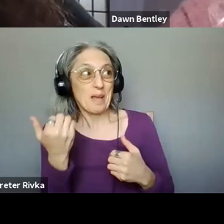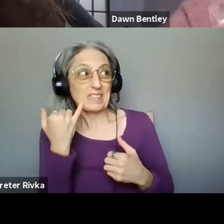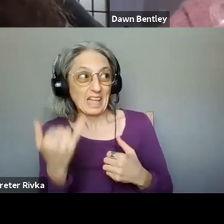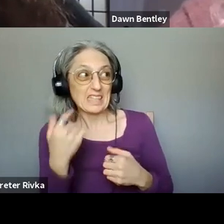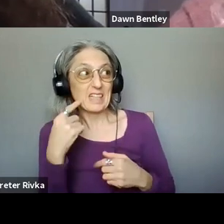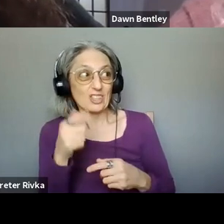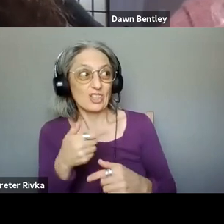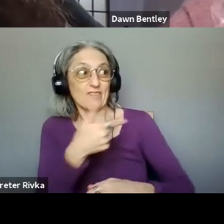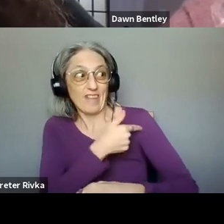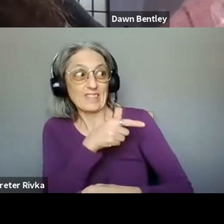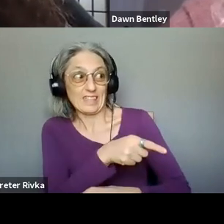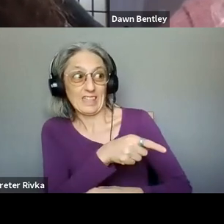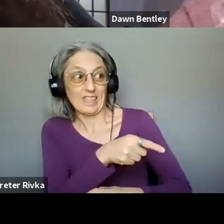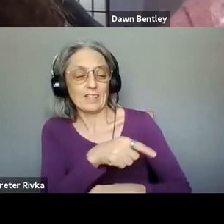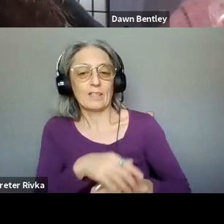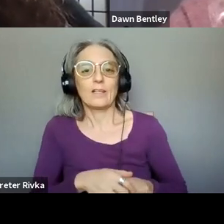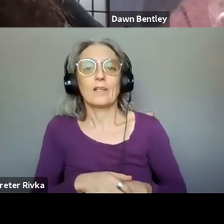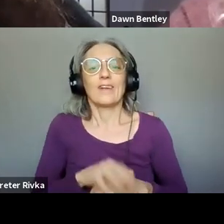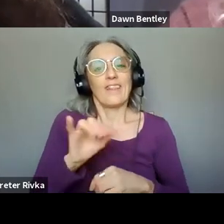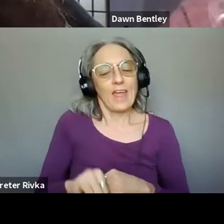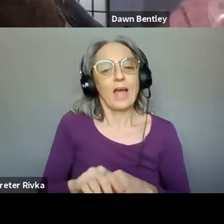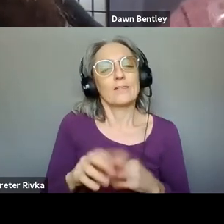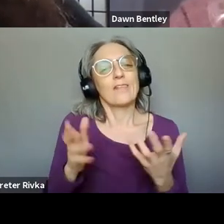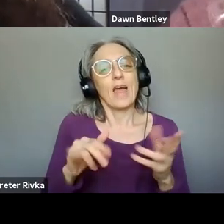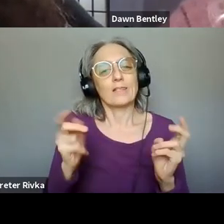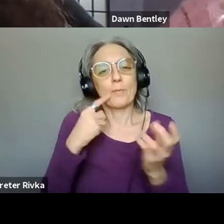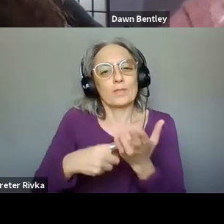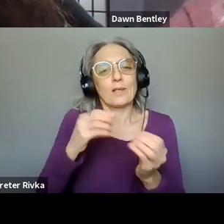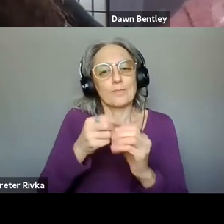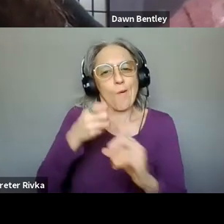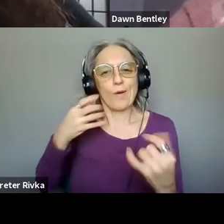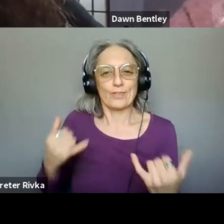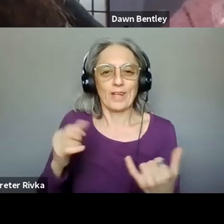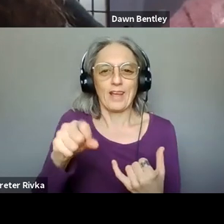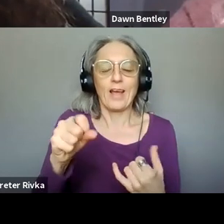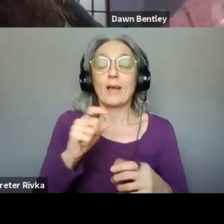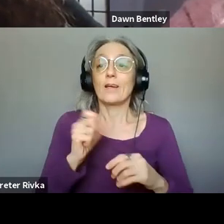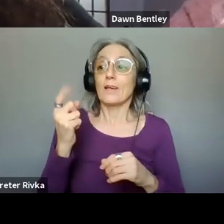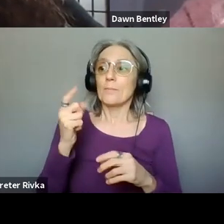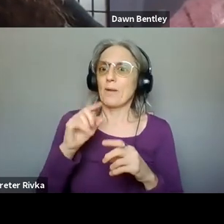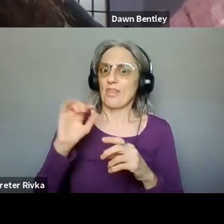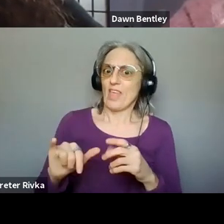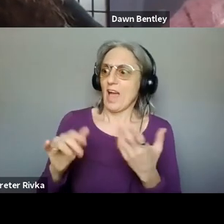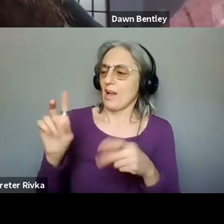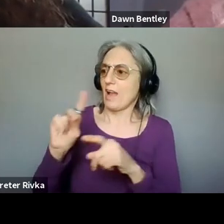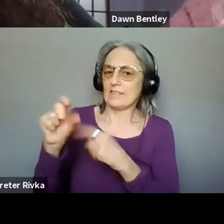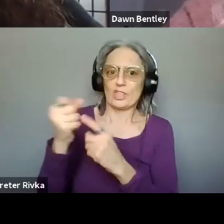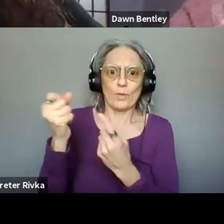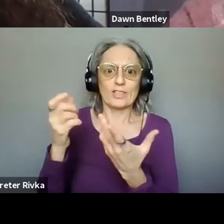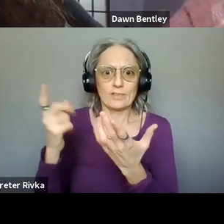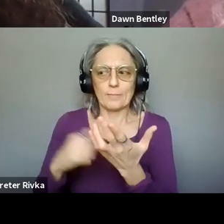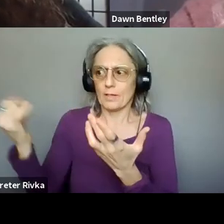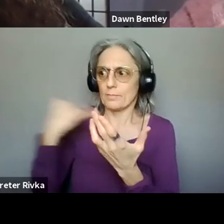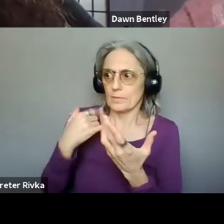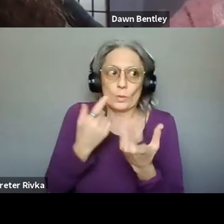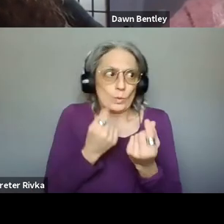mean, this is a big topic we're going to talk about today, but those type of issues come up, and what do you do? How do you